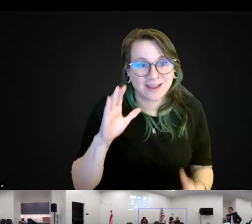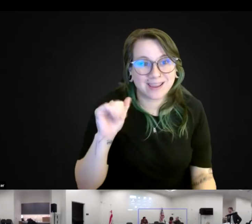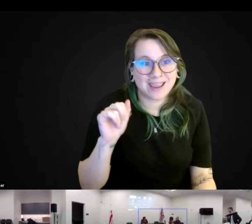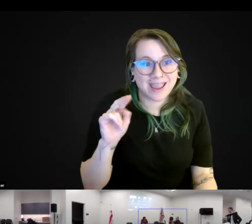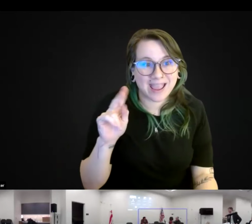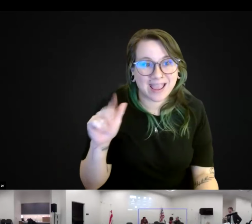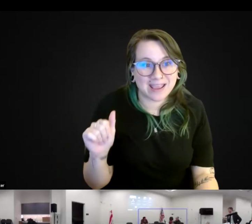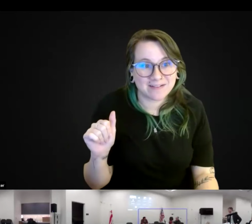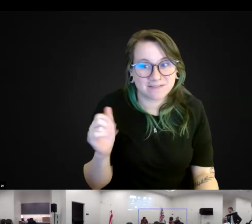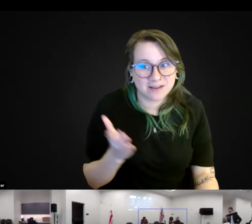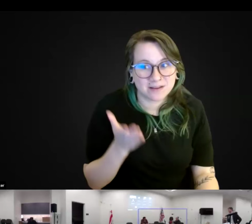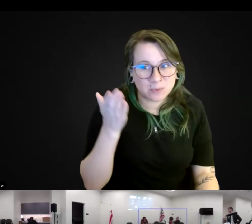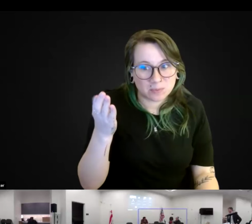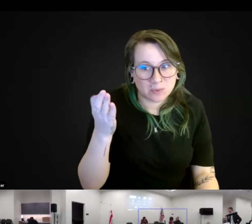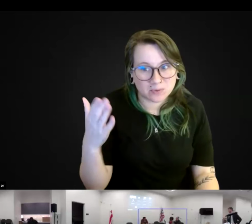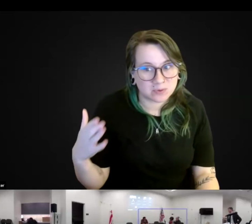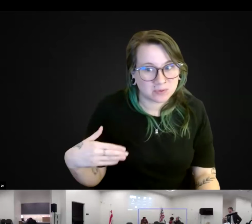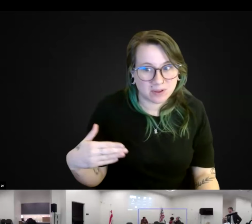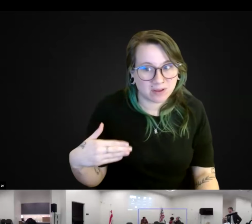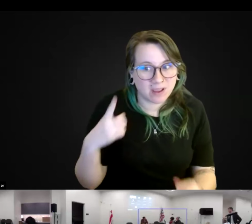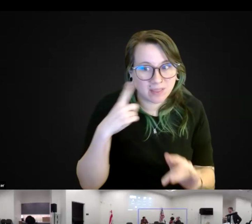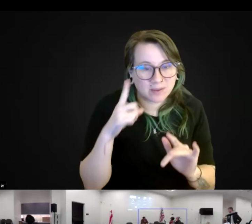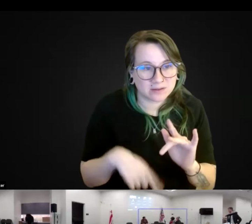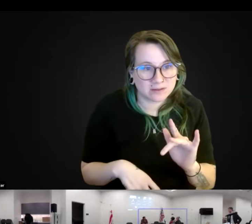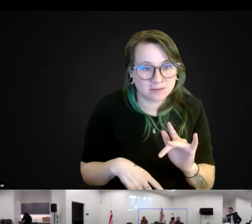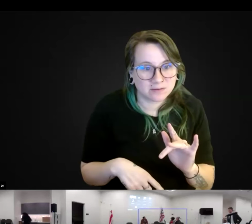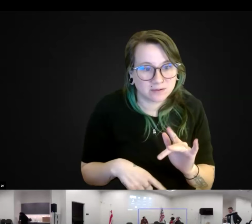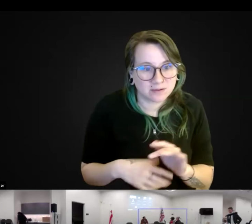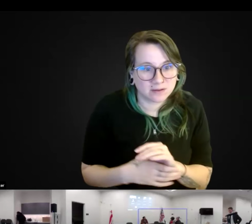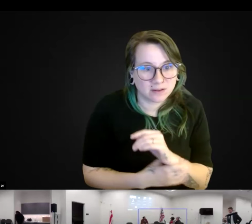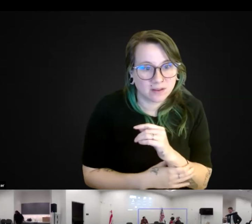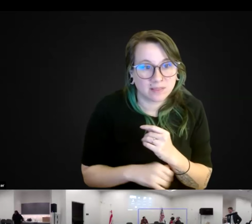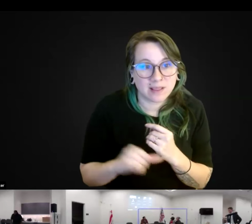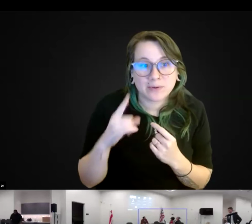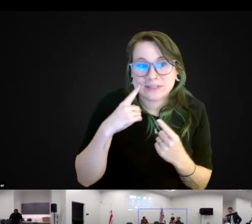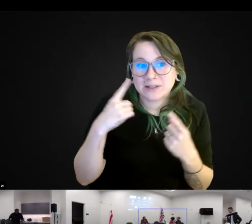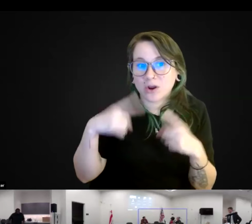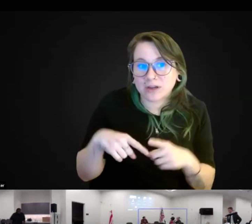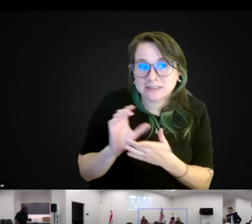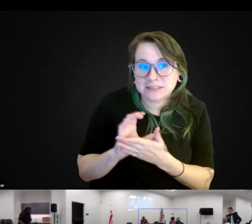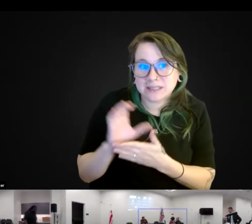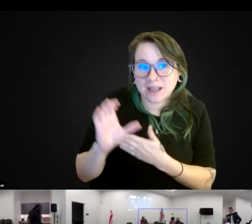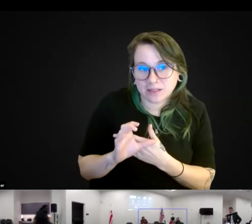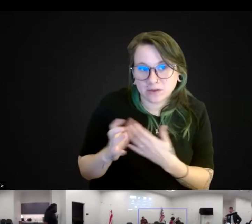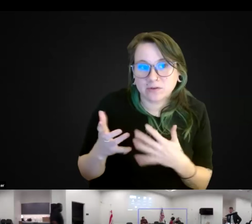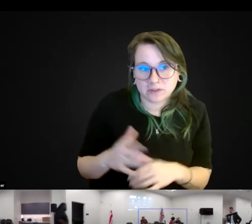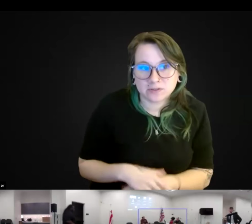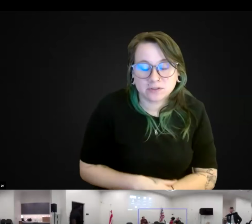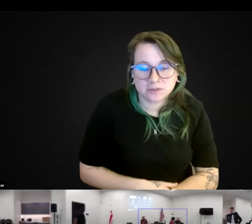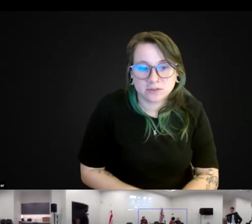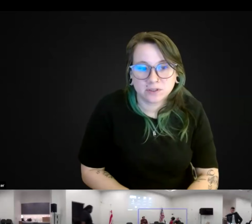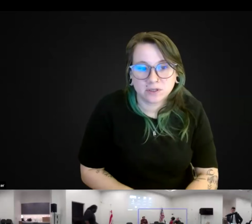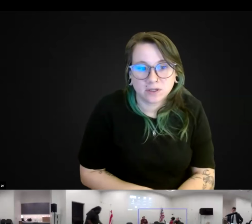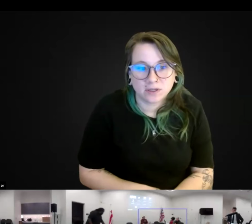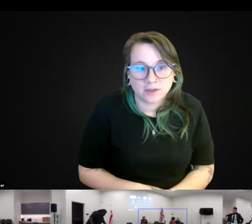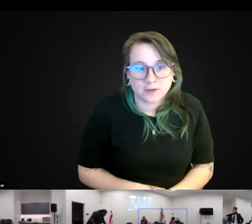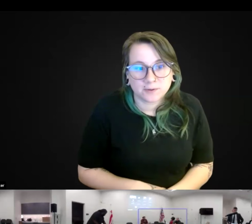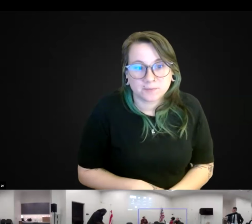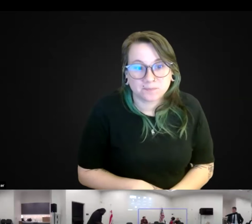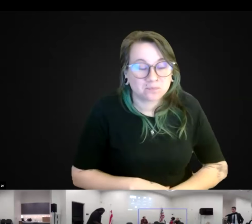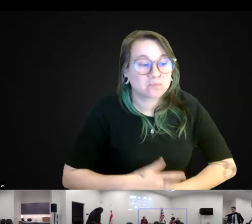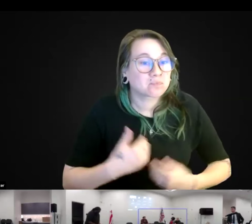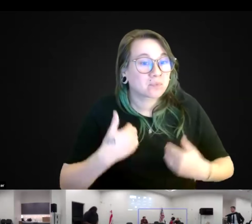the proposal for the Canva subscription. That was in their consent calendar item. Yeah. We have the folks